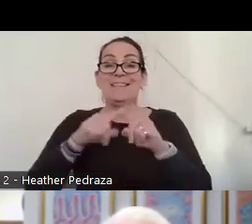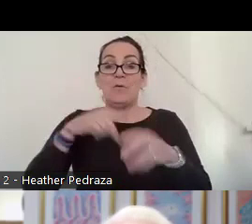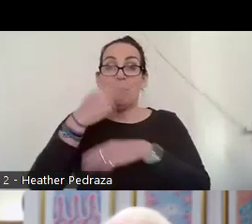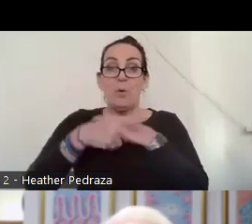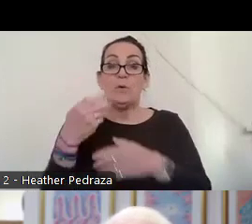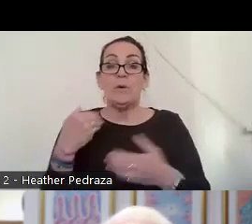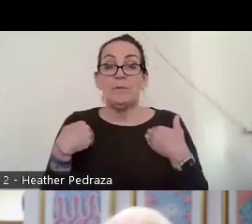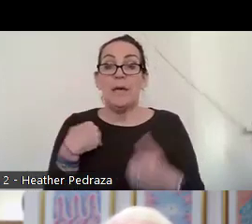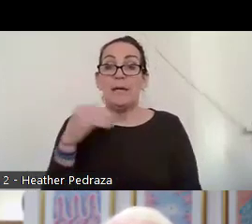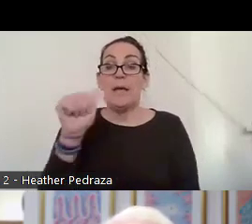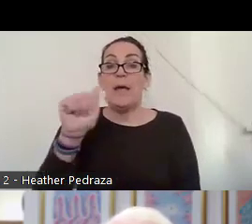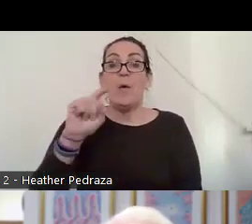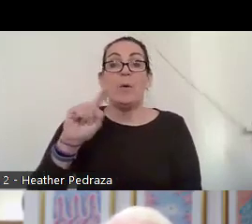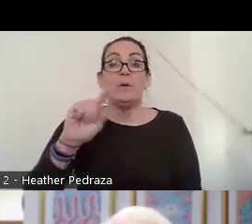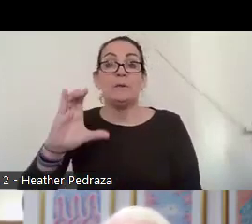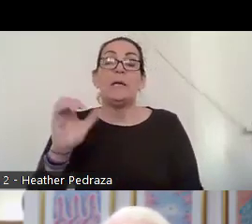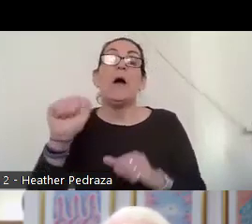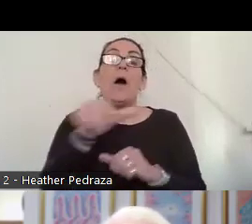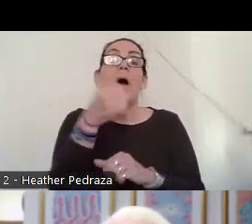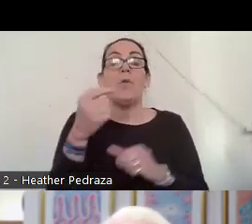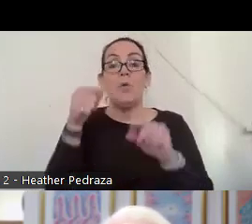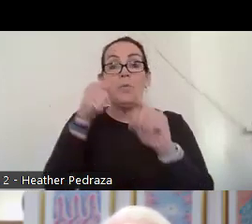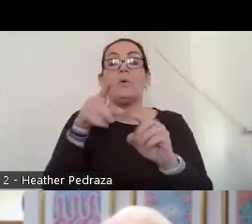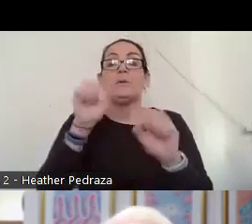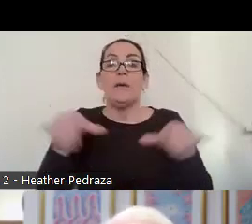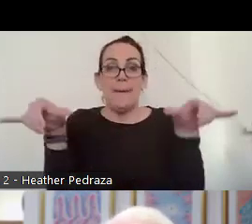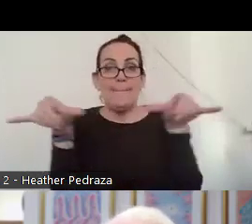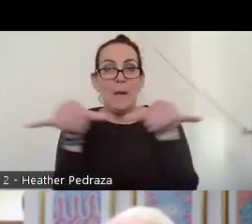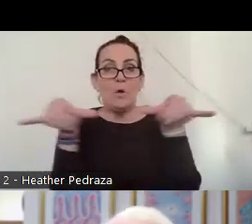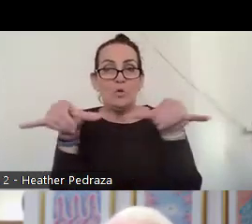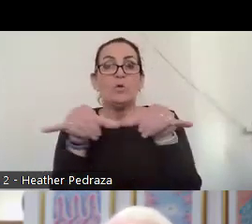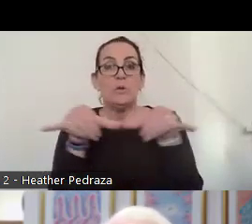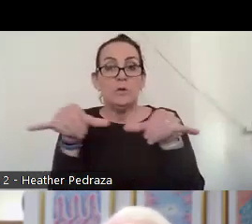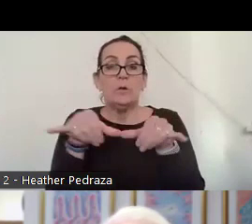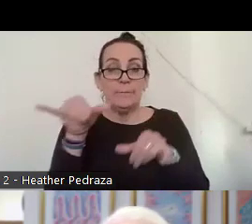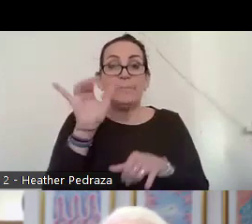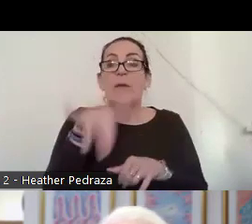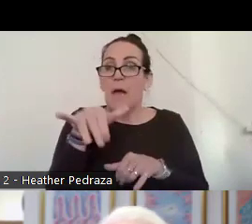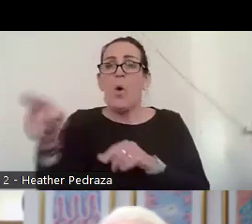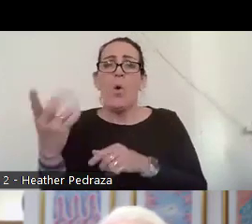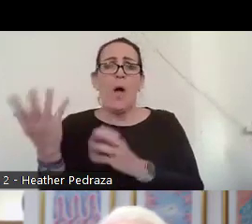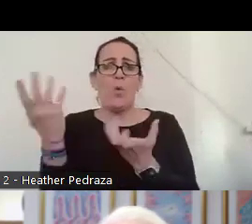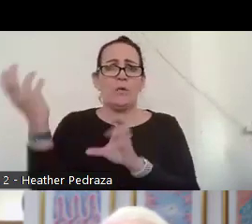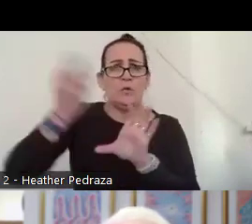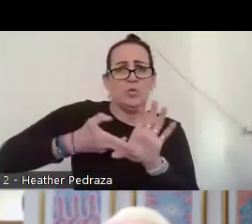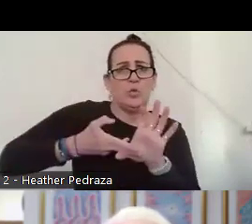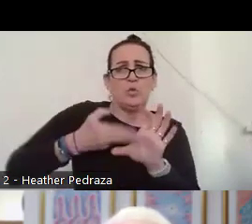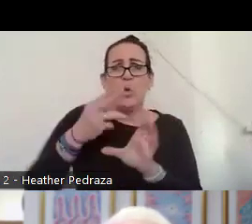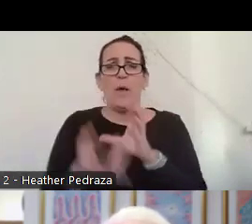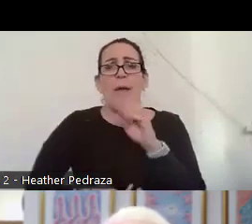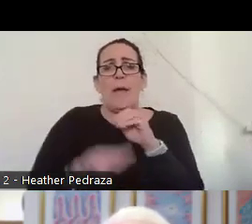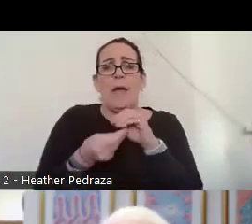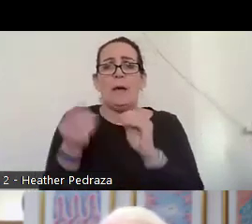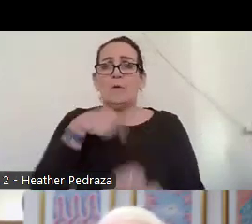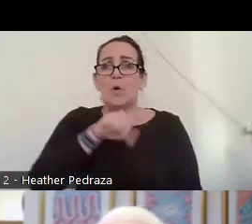endpoints that are measurable. That's what I'm trying to say. Yeah, and I just want to jump in here real quick, just to add on what we're